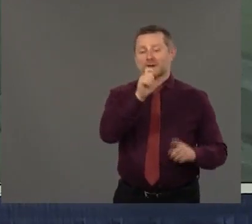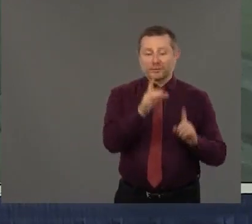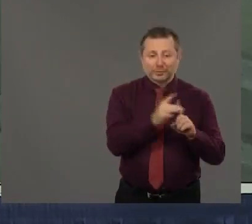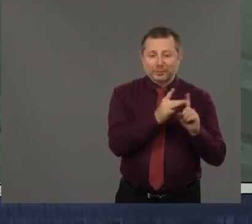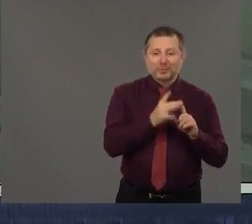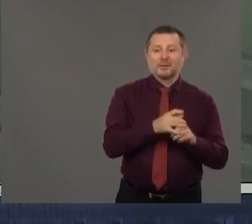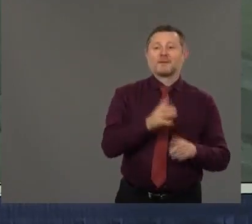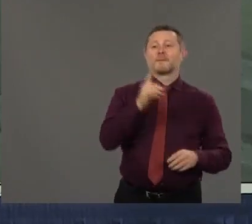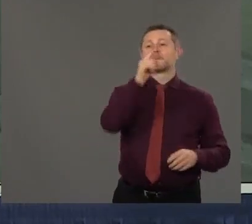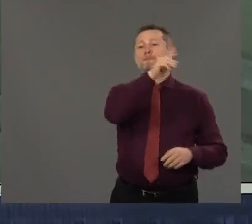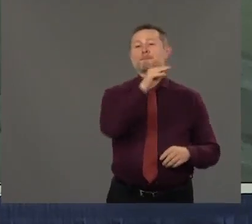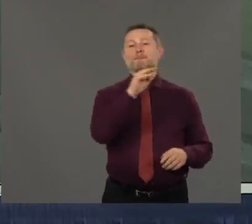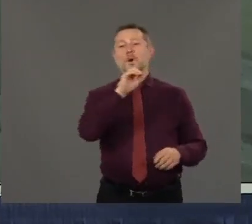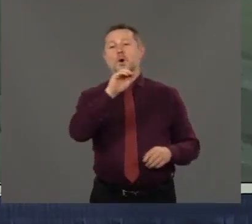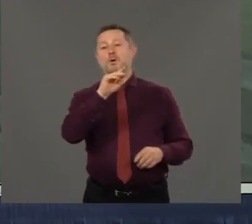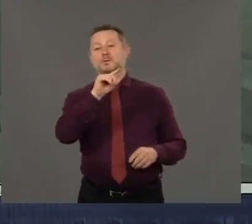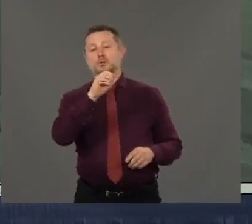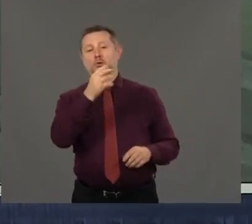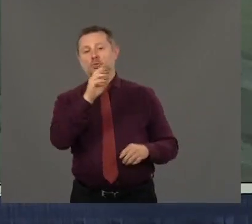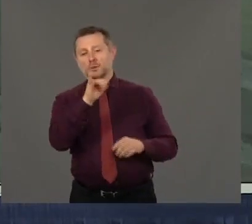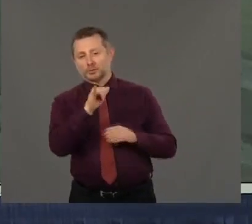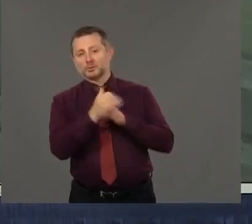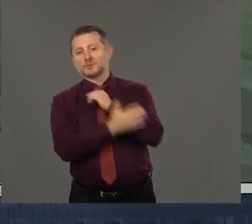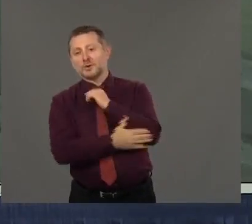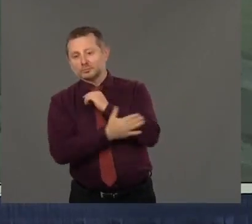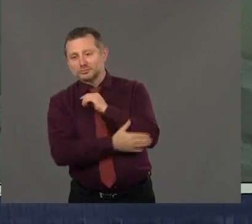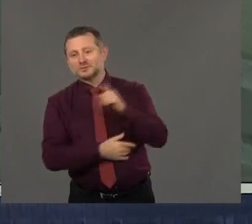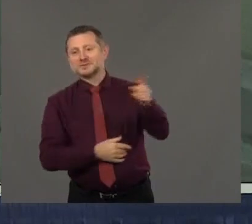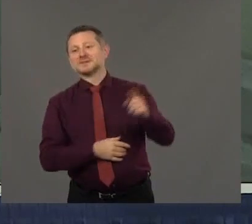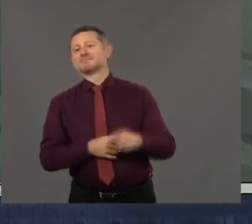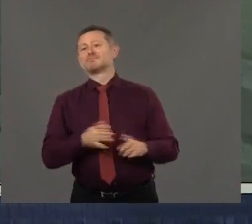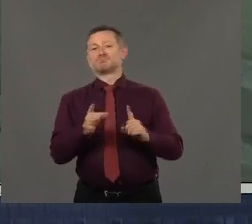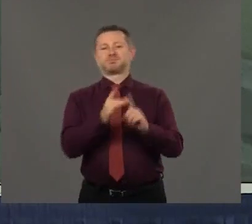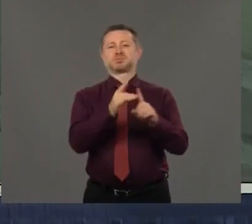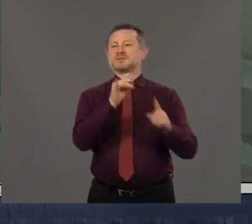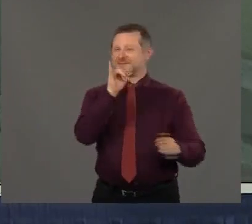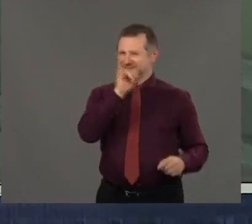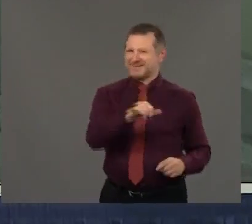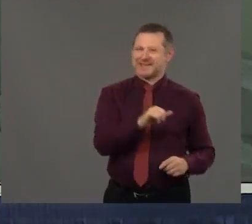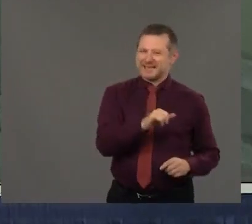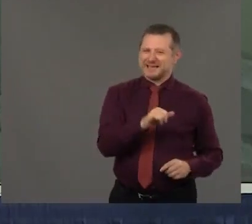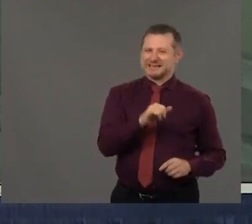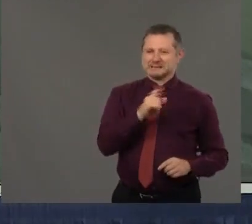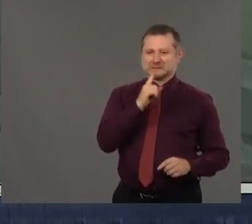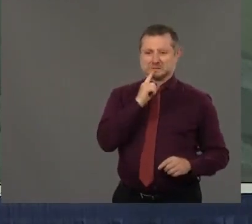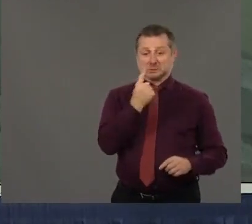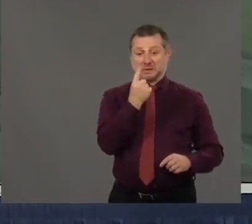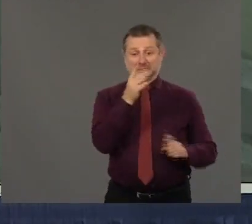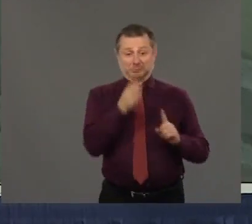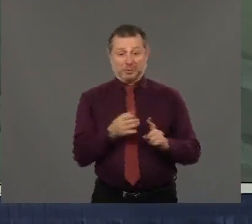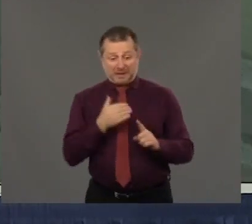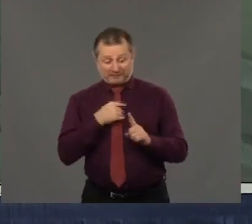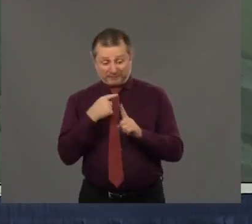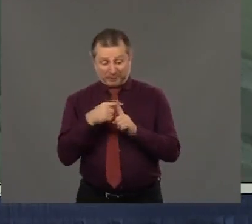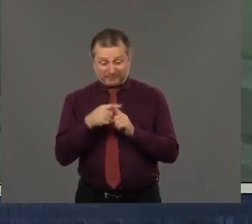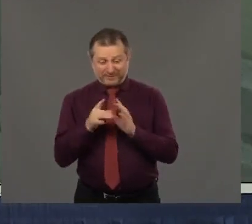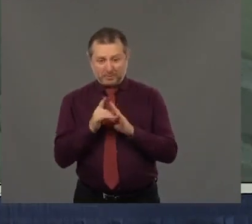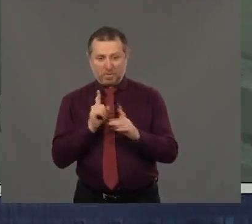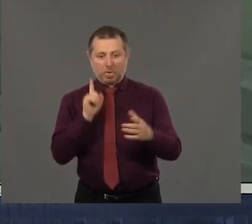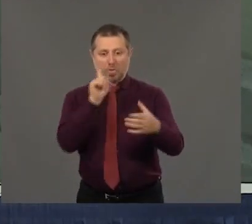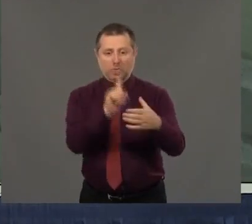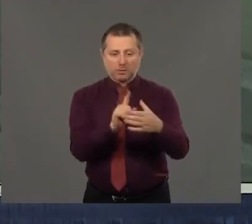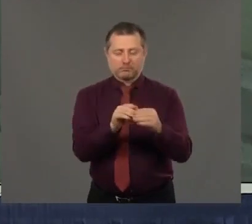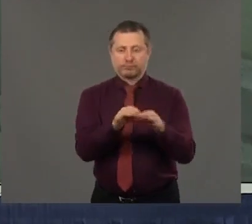County now, you see that in Oswego, where when you have a flare-up, you can